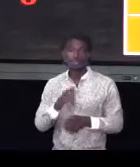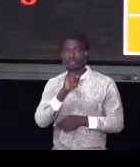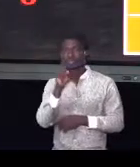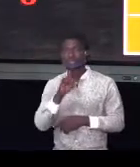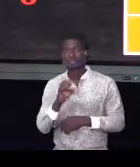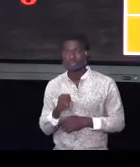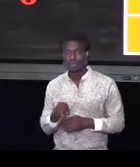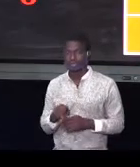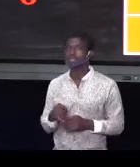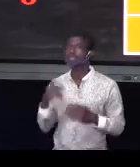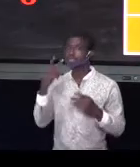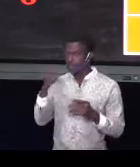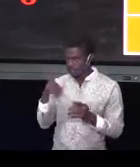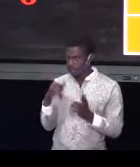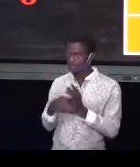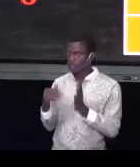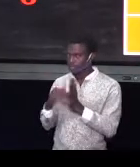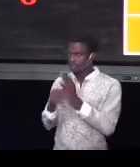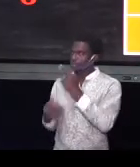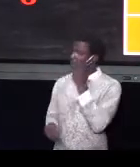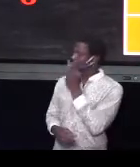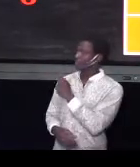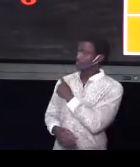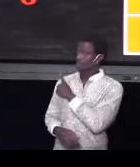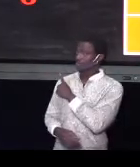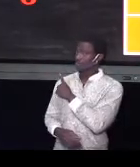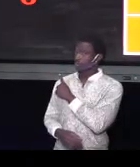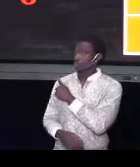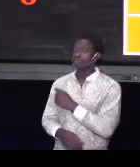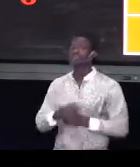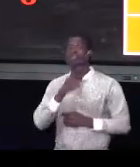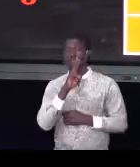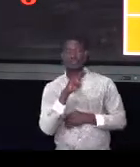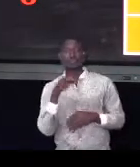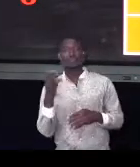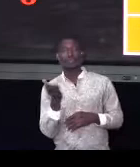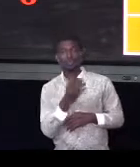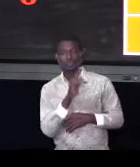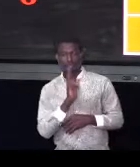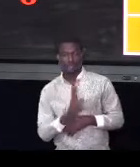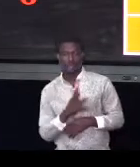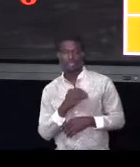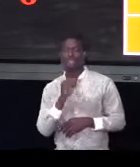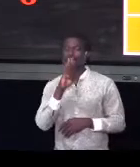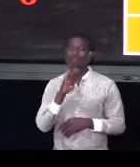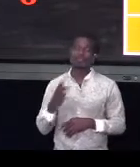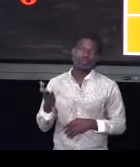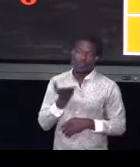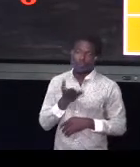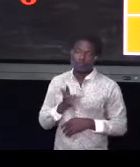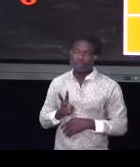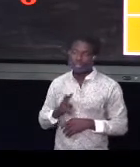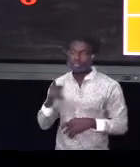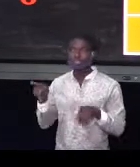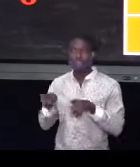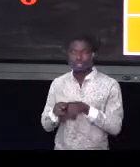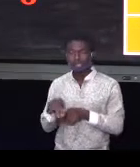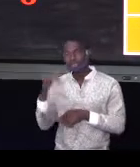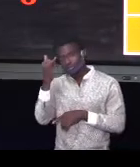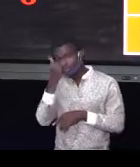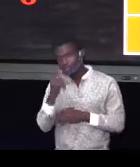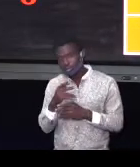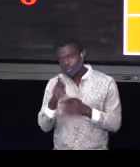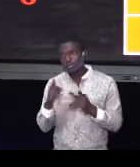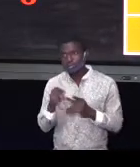the rectangles again. This is 2 over 3, of course. But now that is 4 over 6, the same yellow portion. But you see that here,